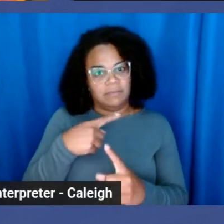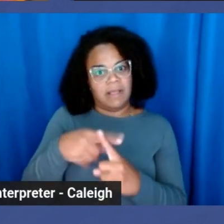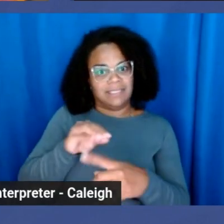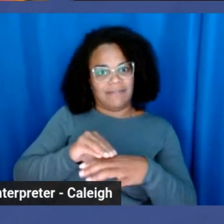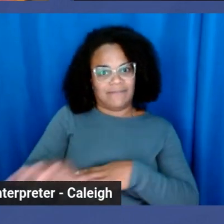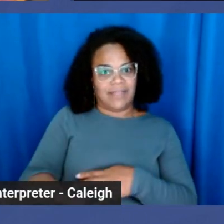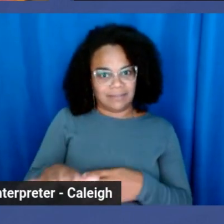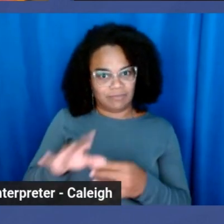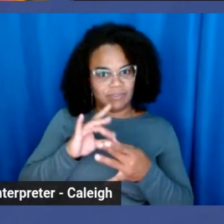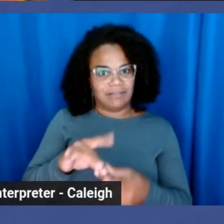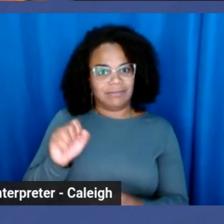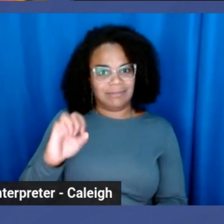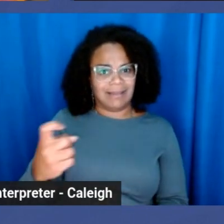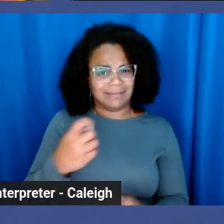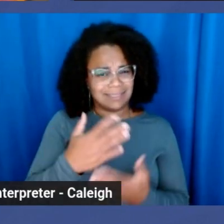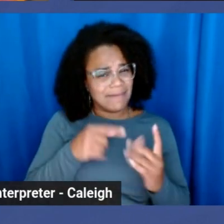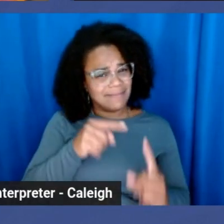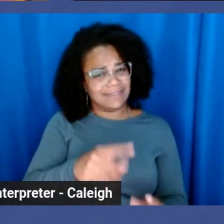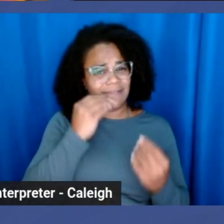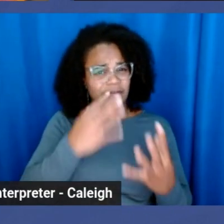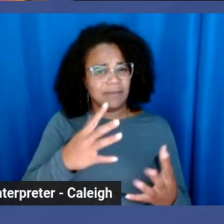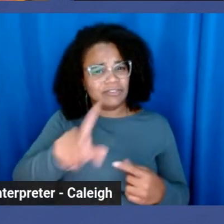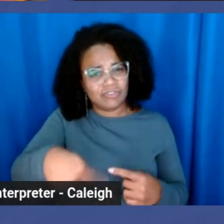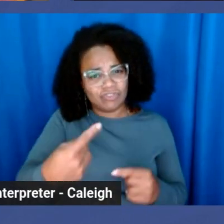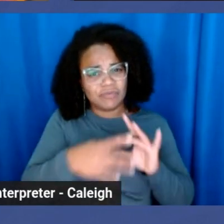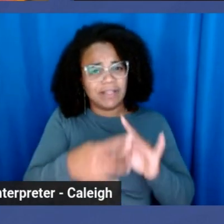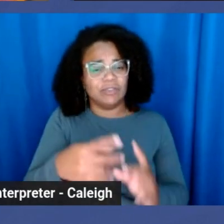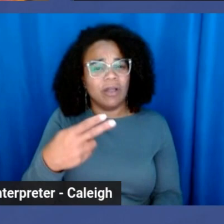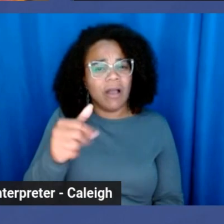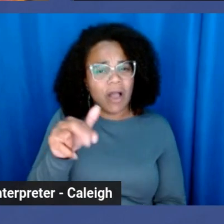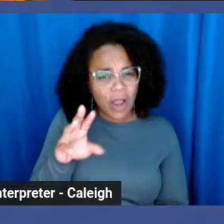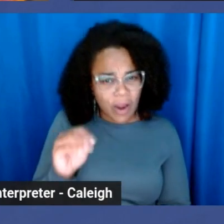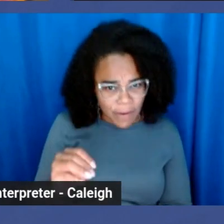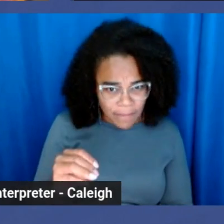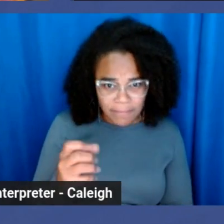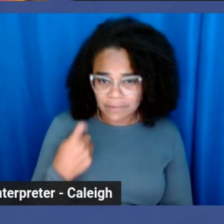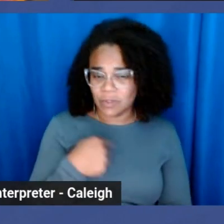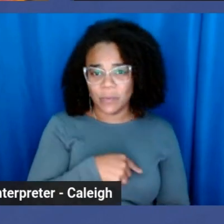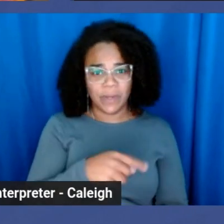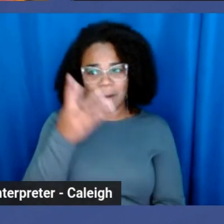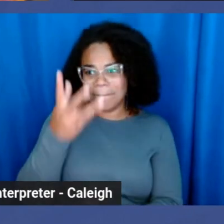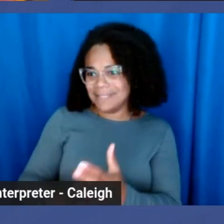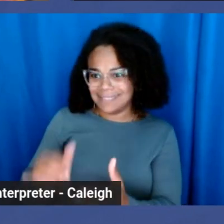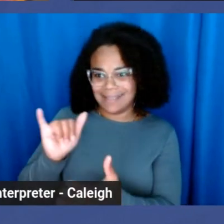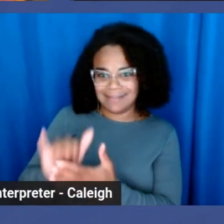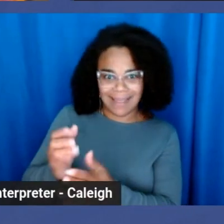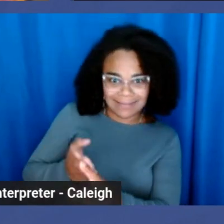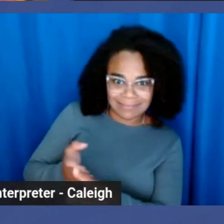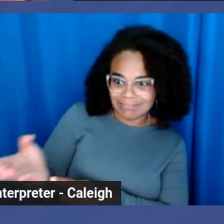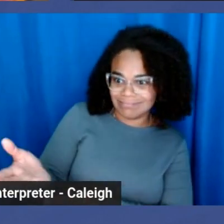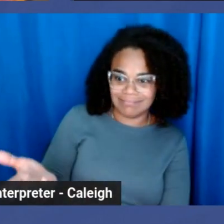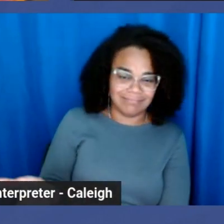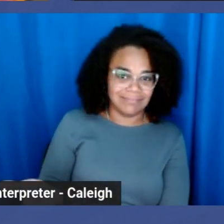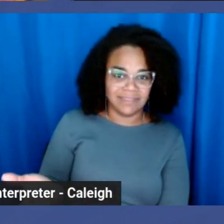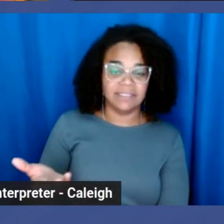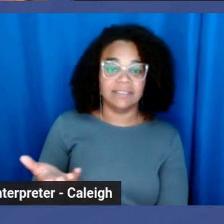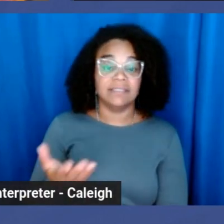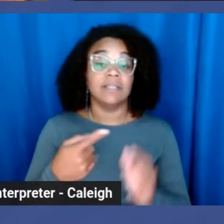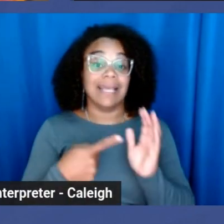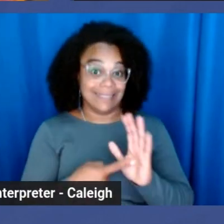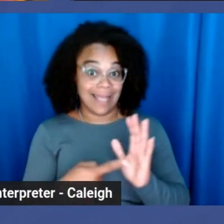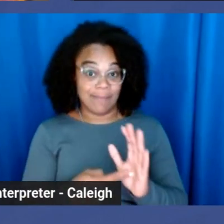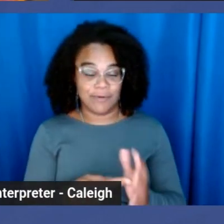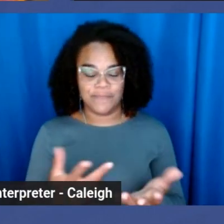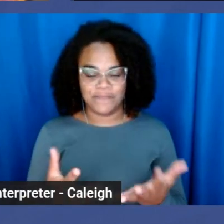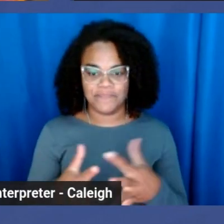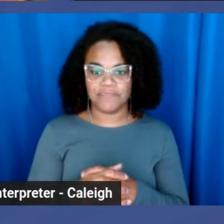just really harm-based. And so we're just missing this whole other space. And so an example of